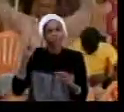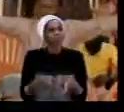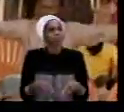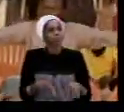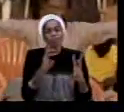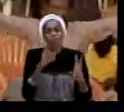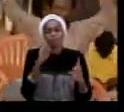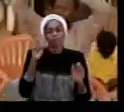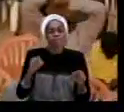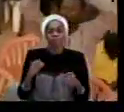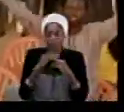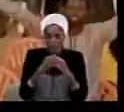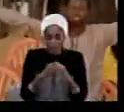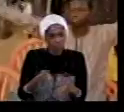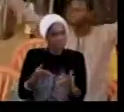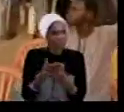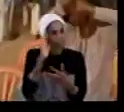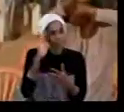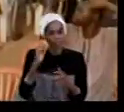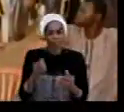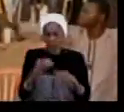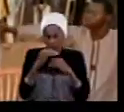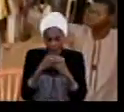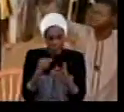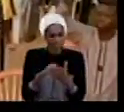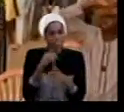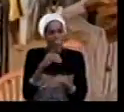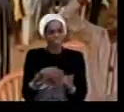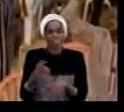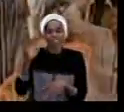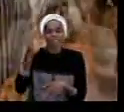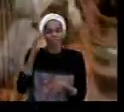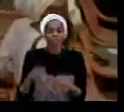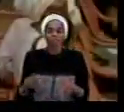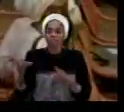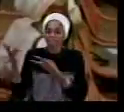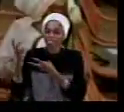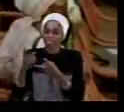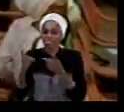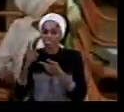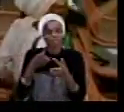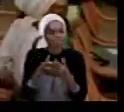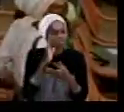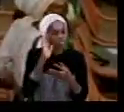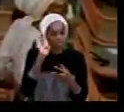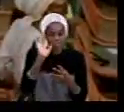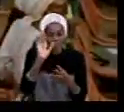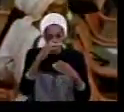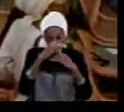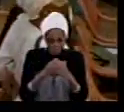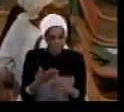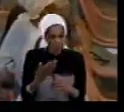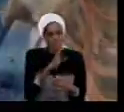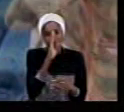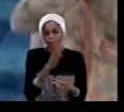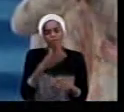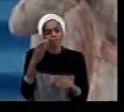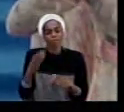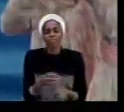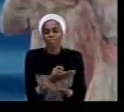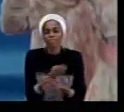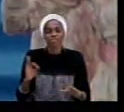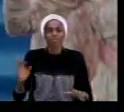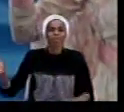through your worship tonight, the Lord is going to visit you. Amen. Through your worship tonight, there will be total freedom.